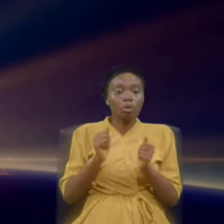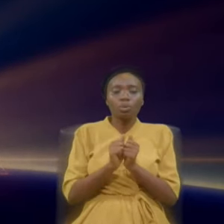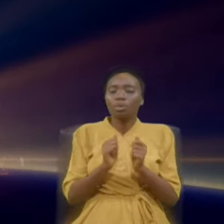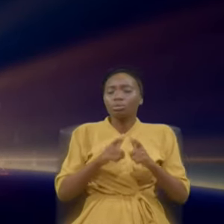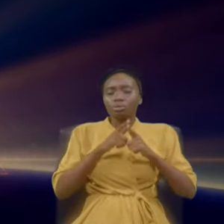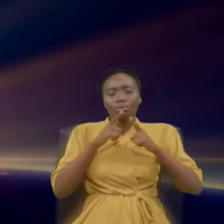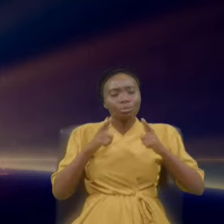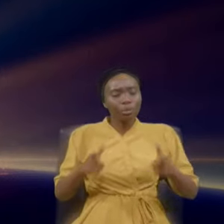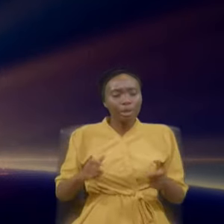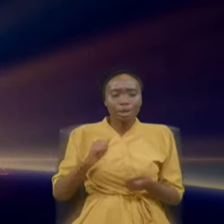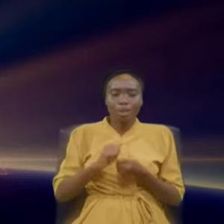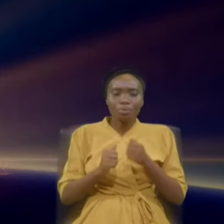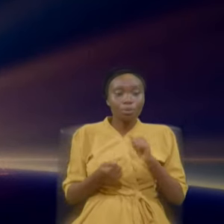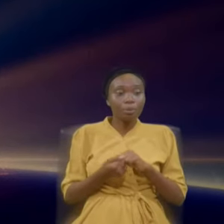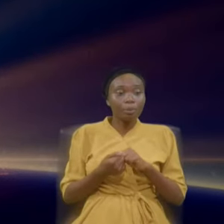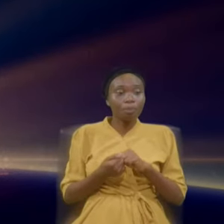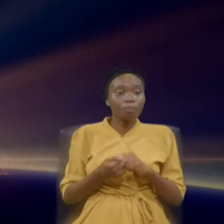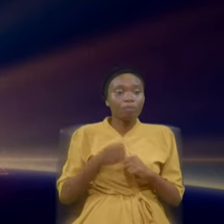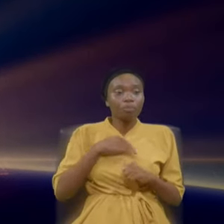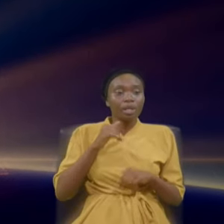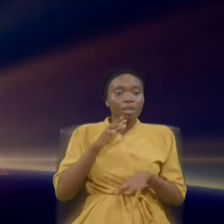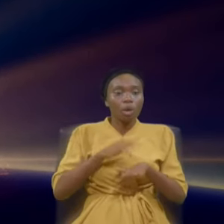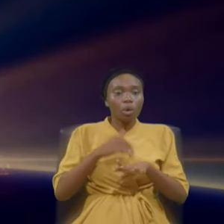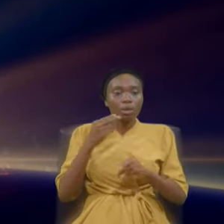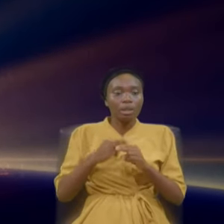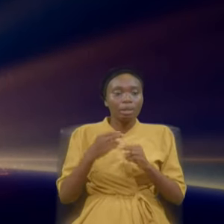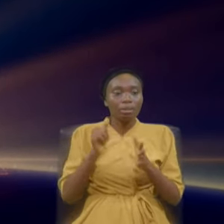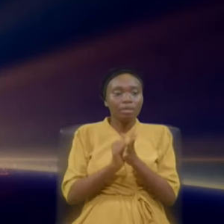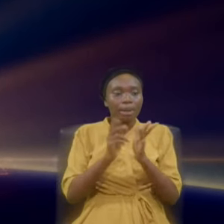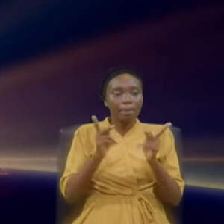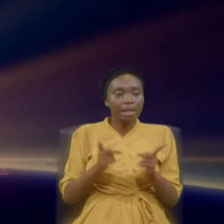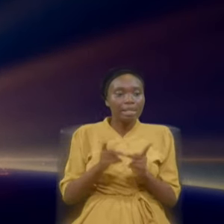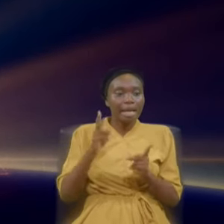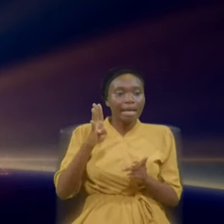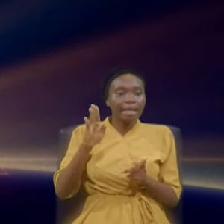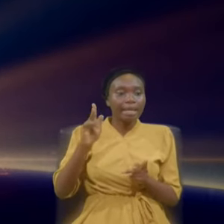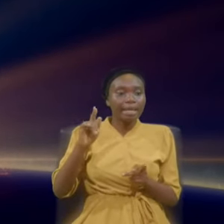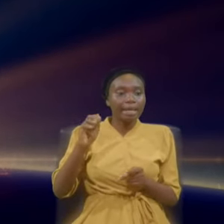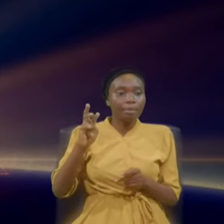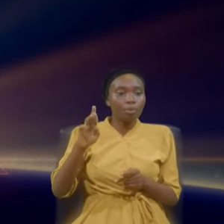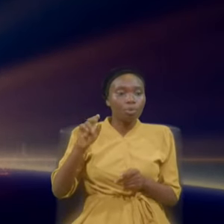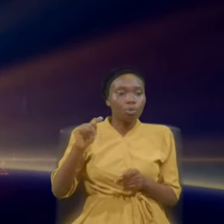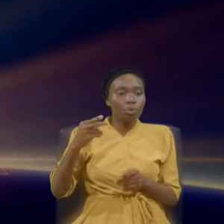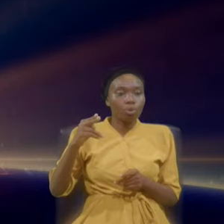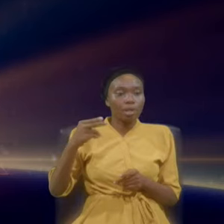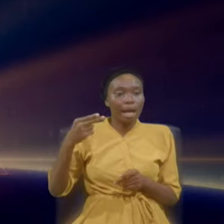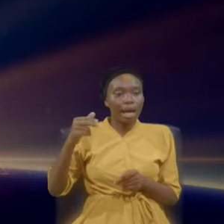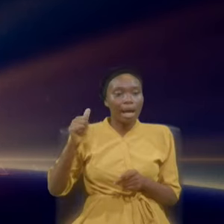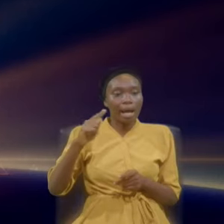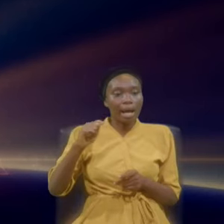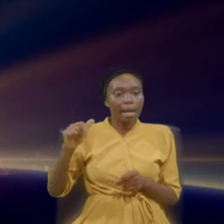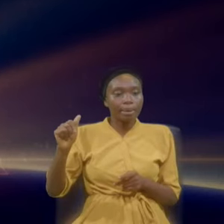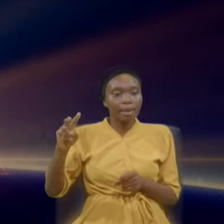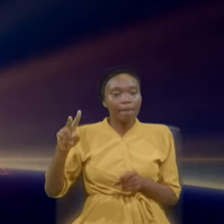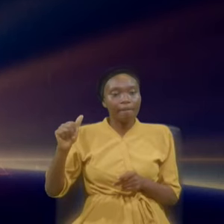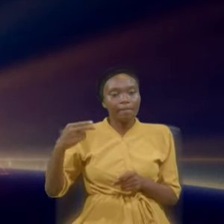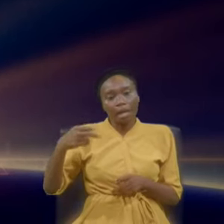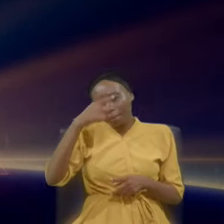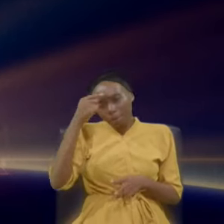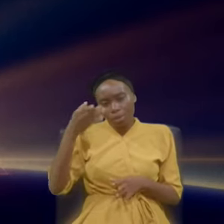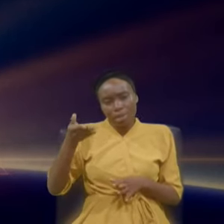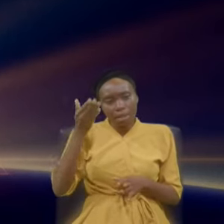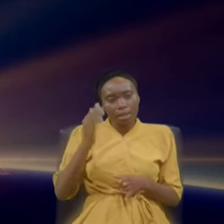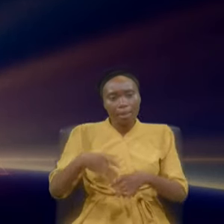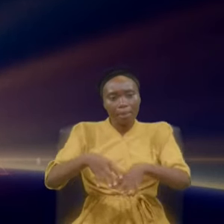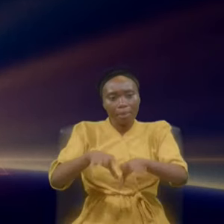people with a very great plague. And he called the name of that place Kibroth Hatteavah, because there they buried